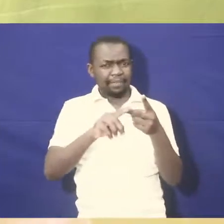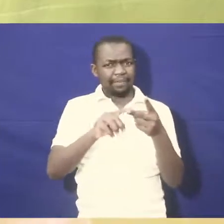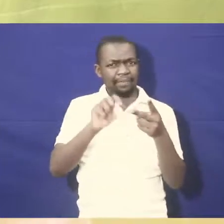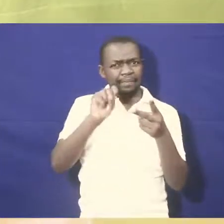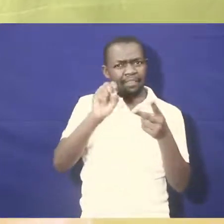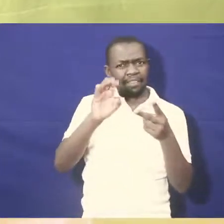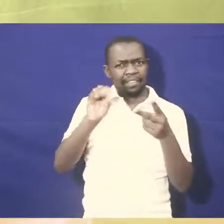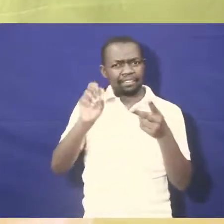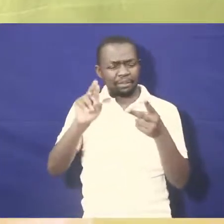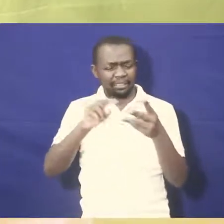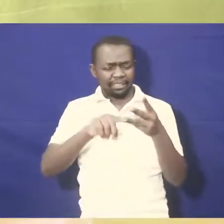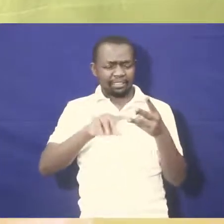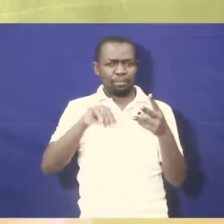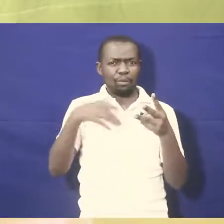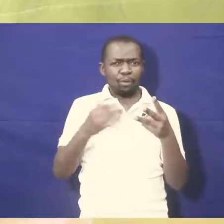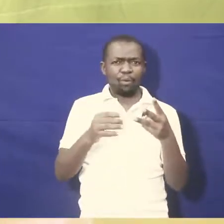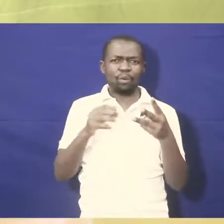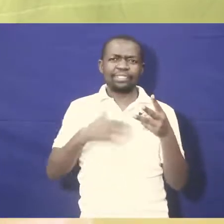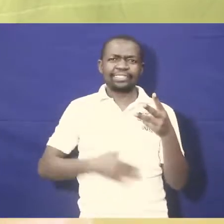source?